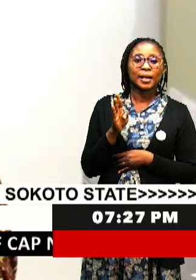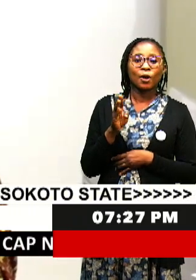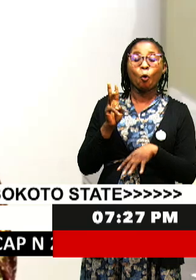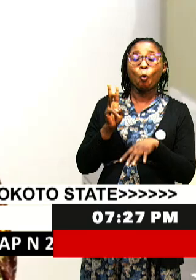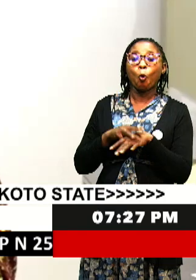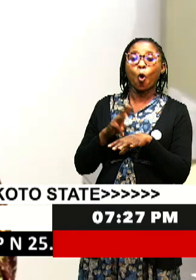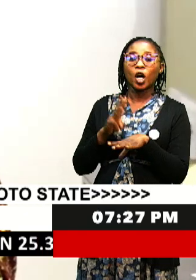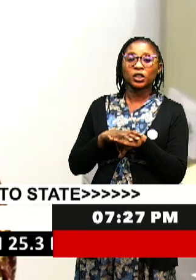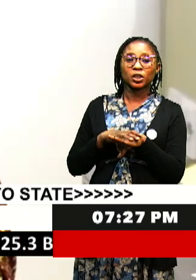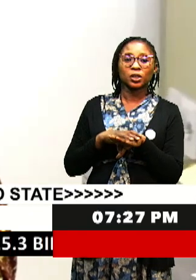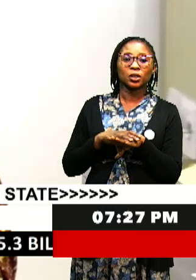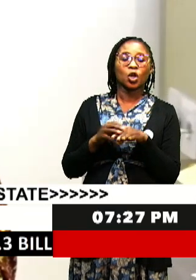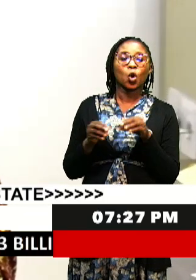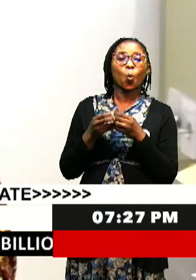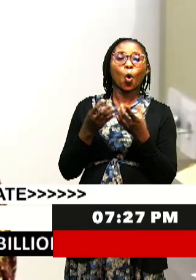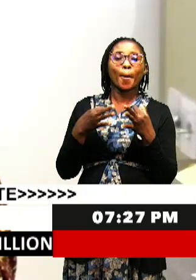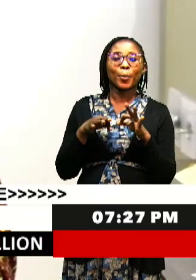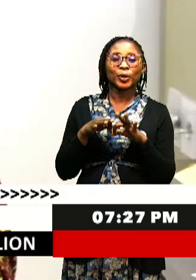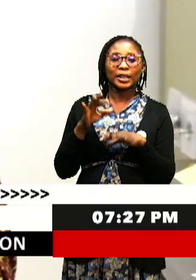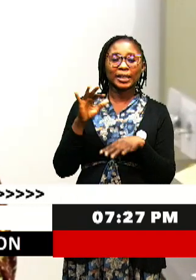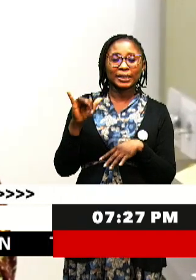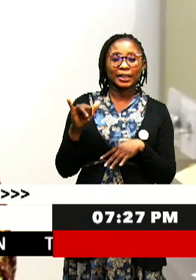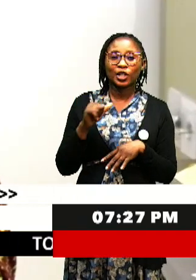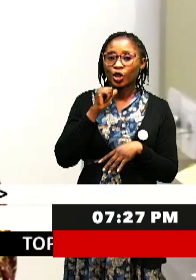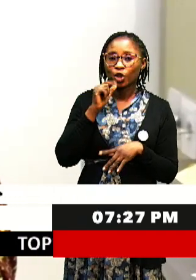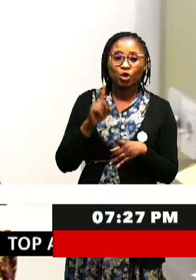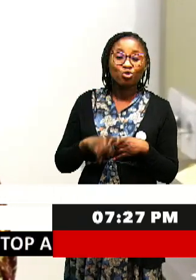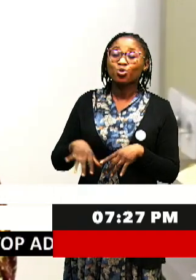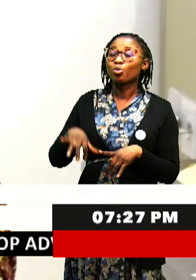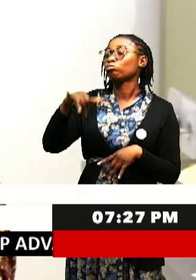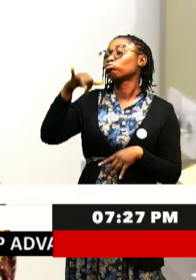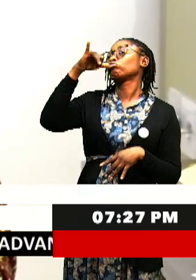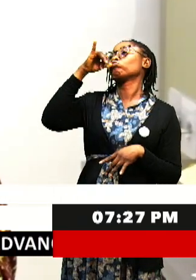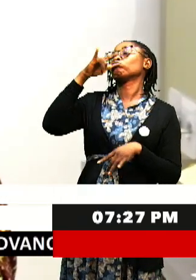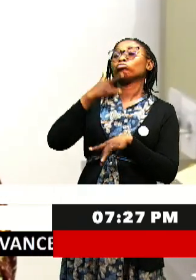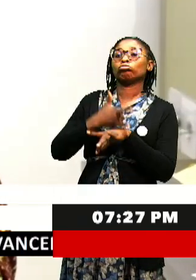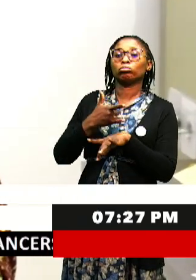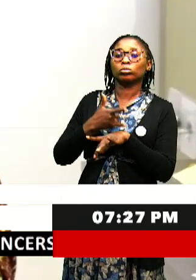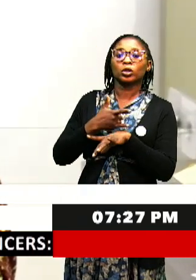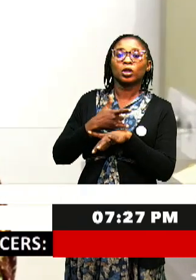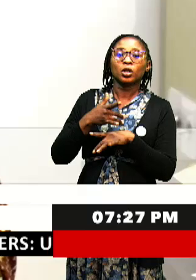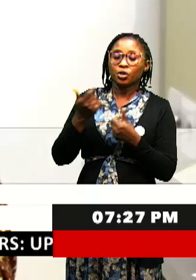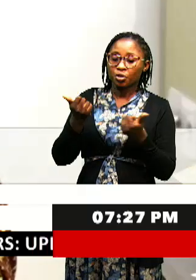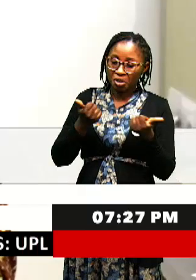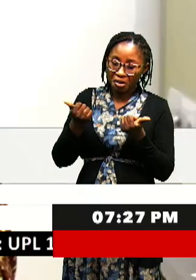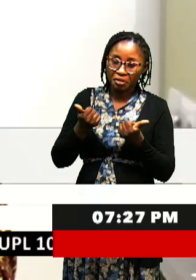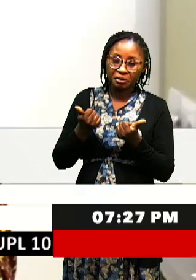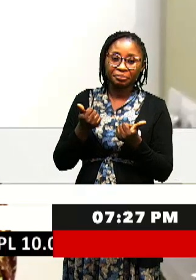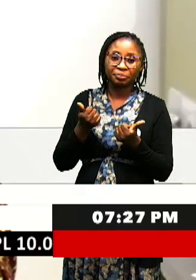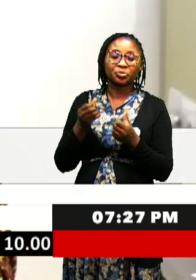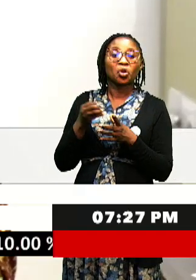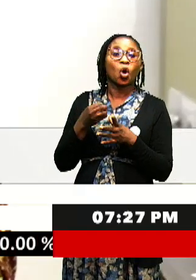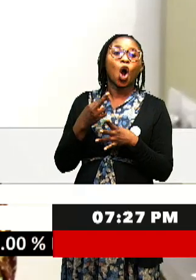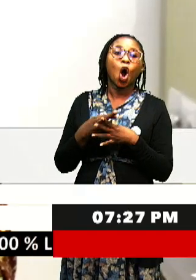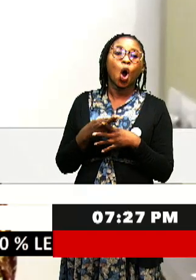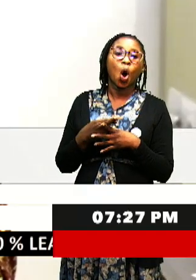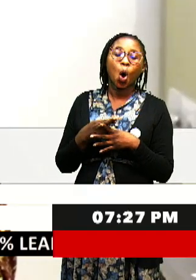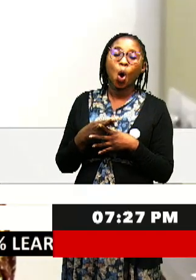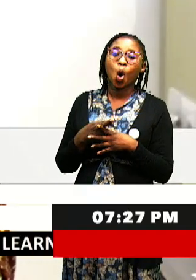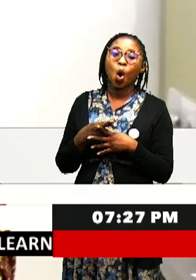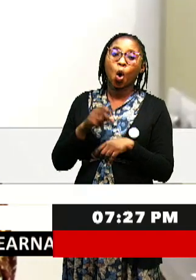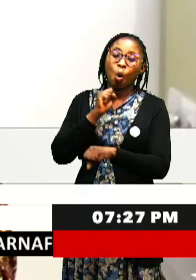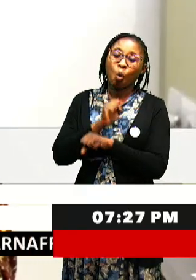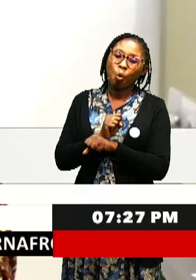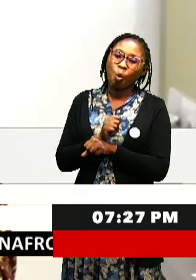warned, more importantly, not to drink while driving or work